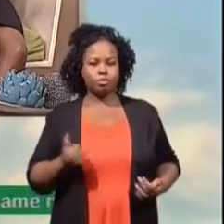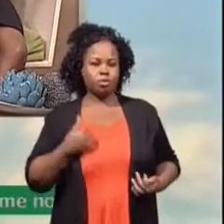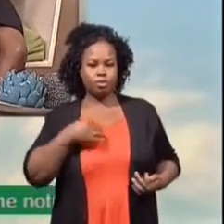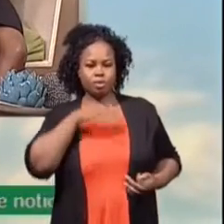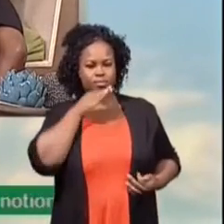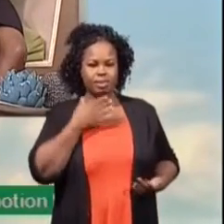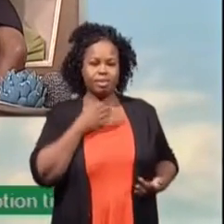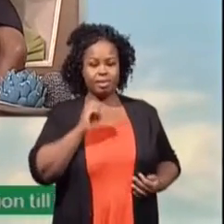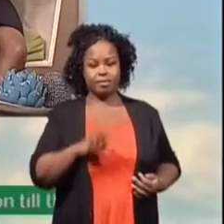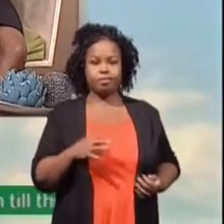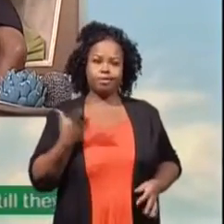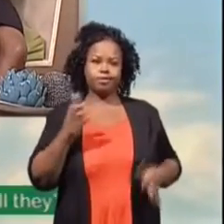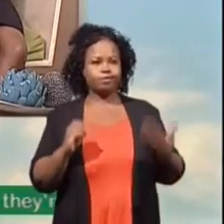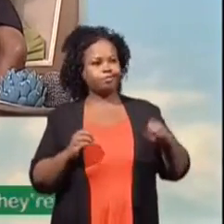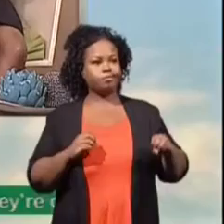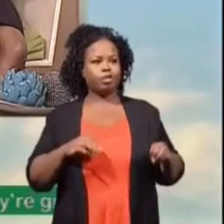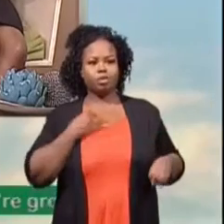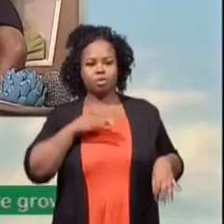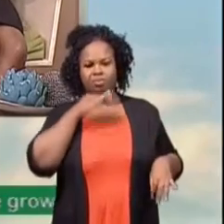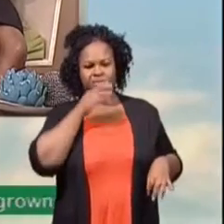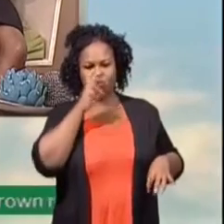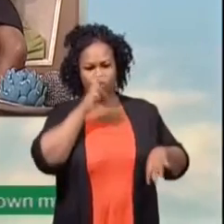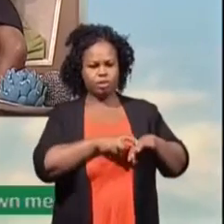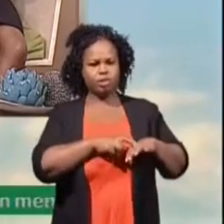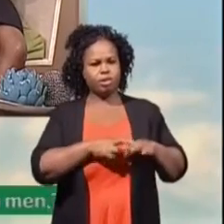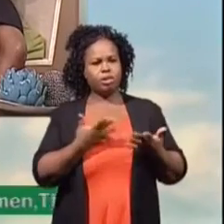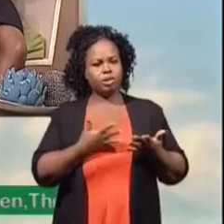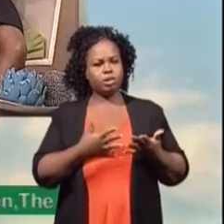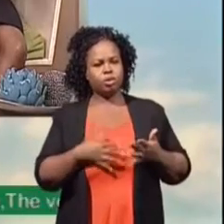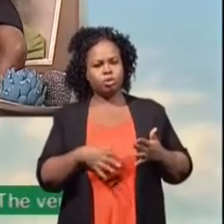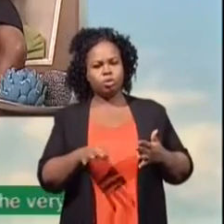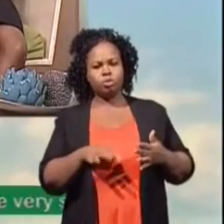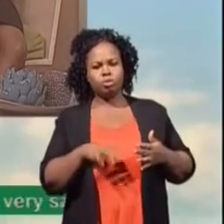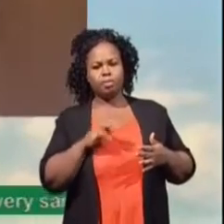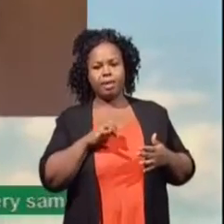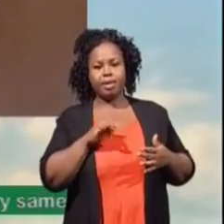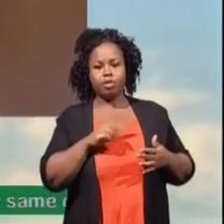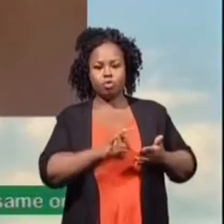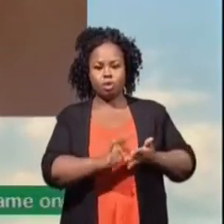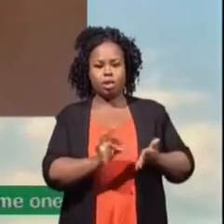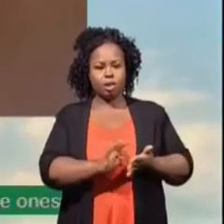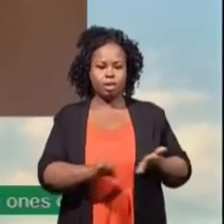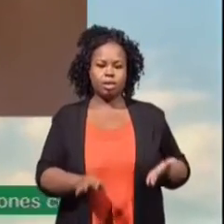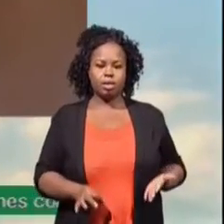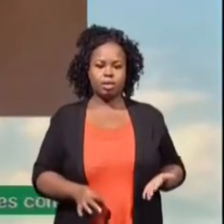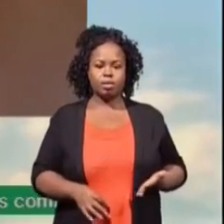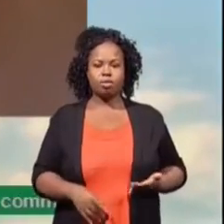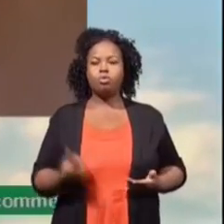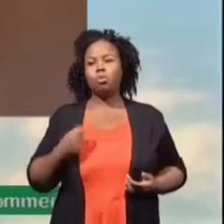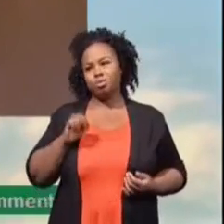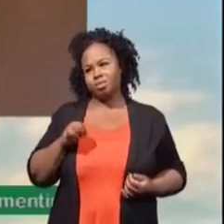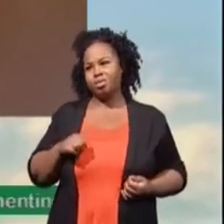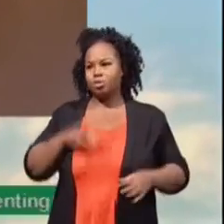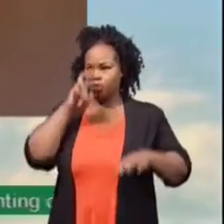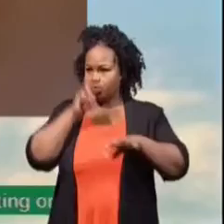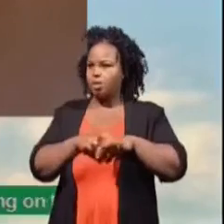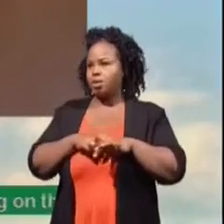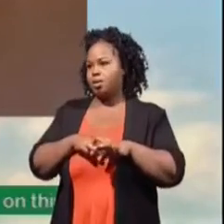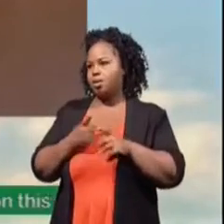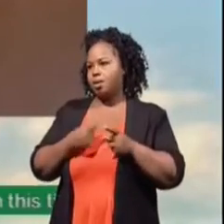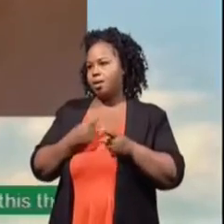That means we don't really, if it's a 50-50, Harsa needed me to Muskundung. No. You need extra